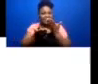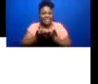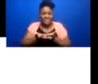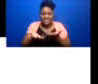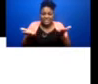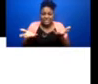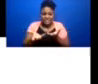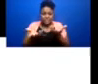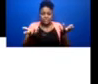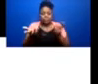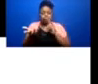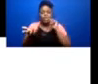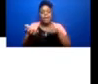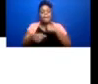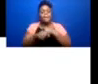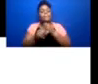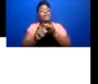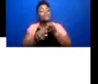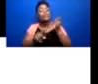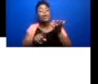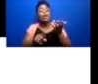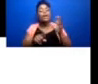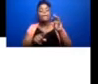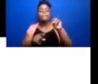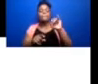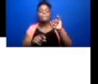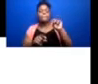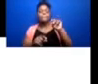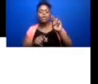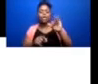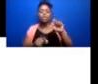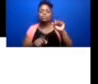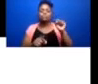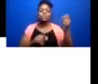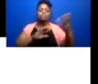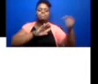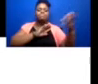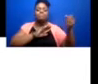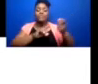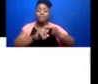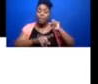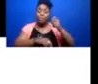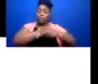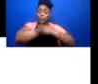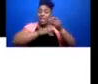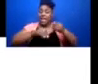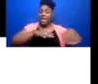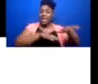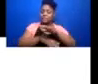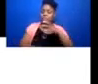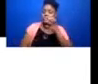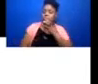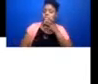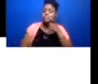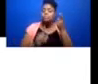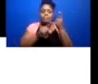made from minerals extracted from stolen land and mined by